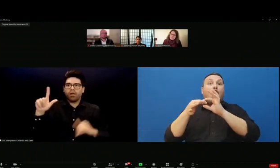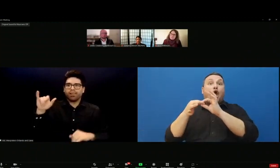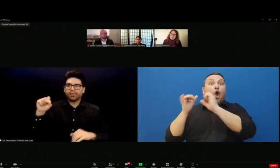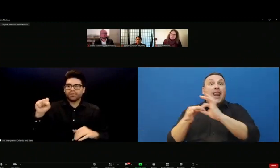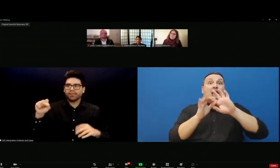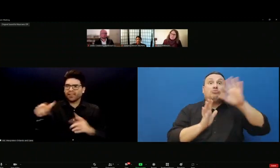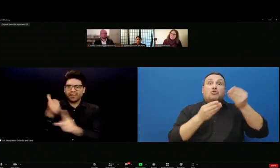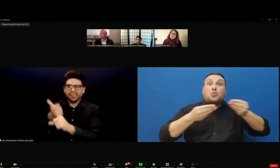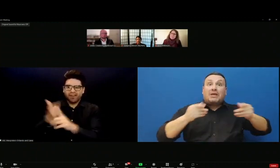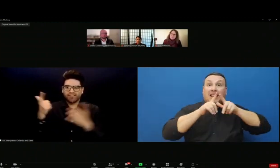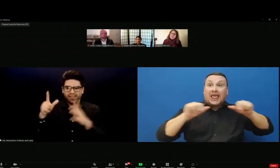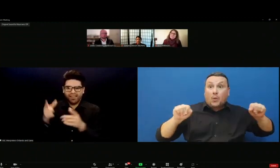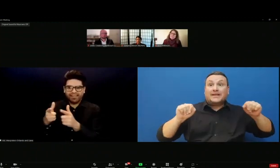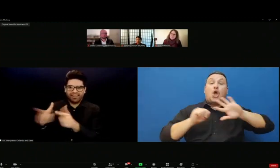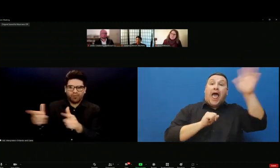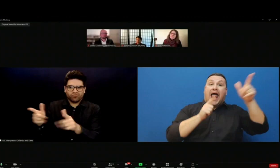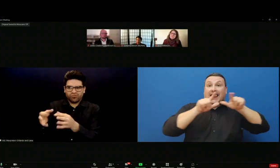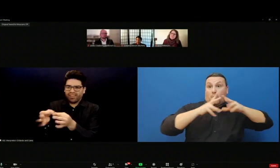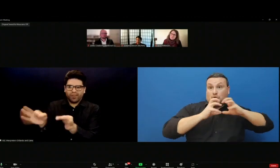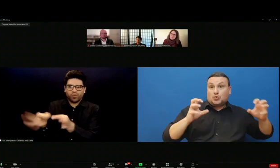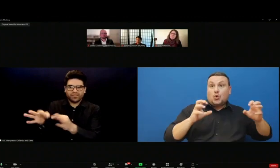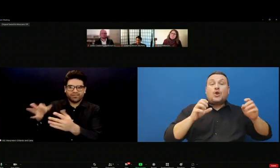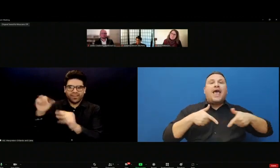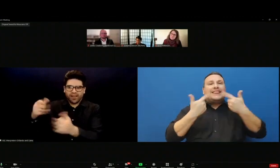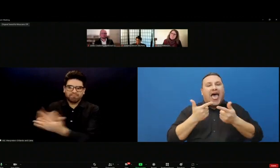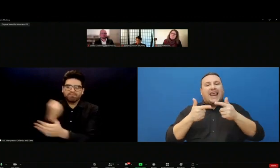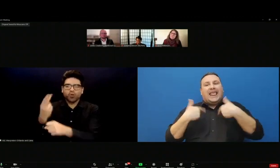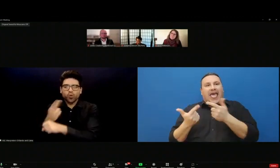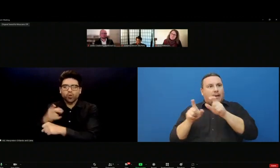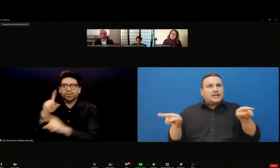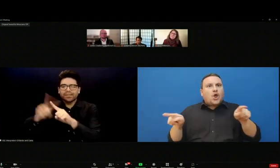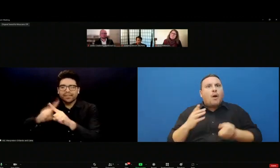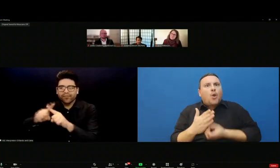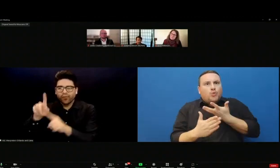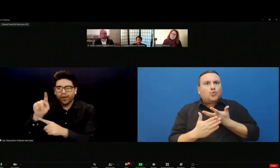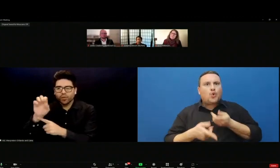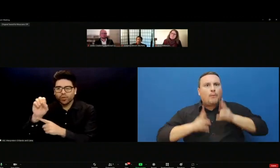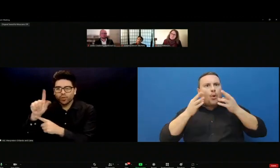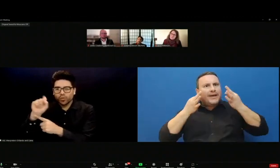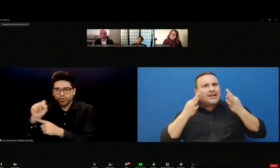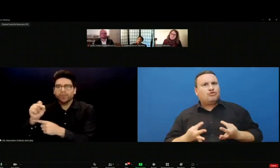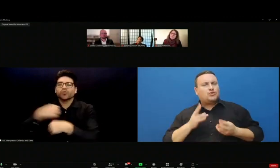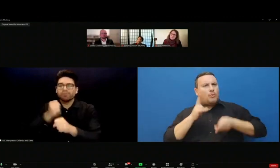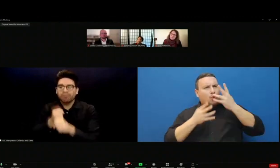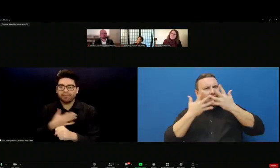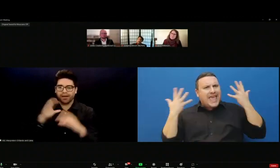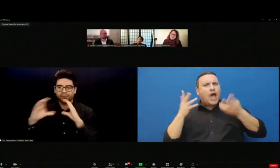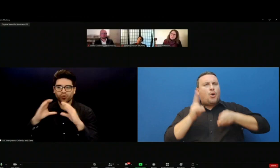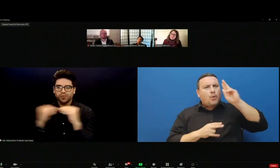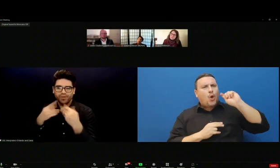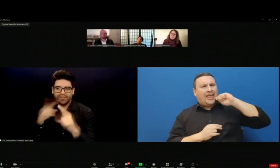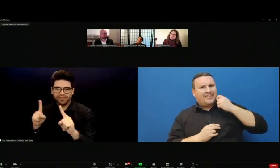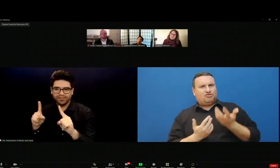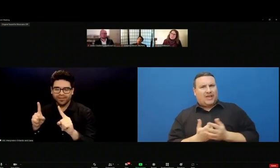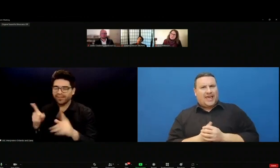tools to make my production more precise, more efficient, and more effective. And as this practice